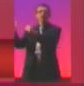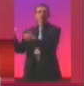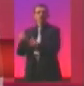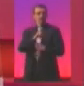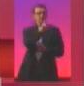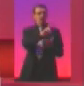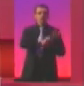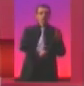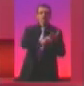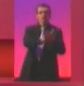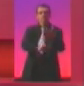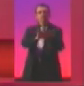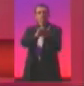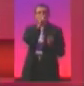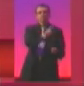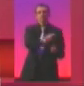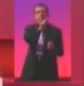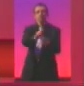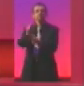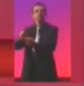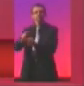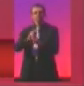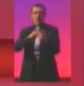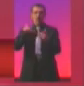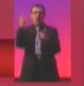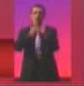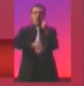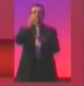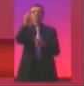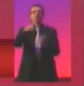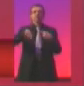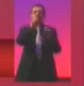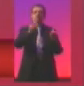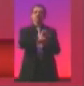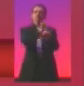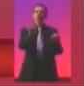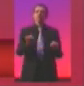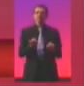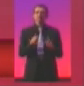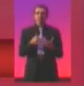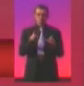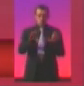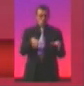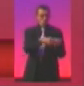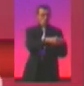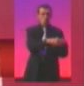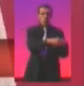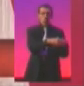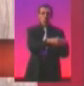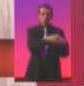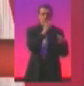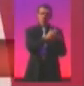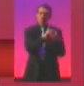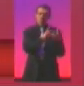and society and create a better life for people. Business as usual means letting the minority, and it is a